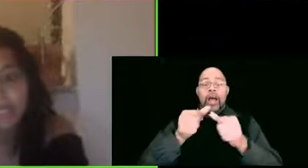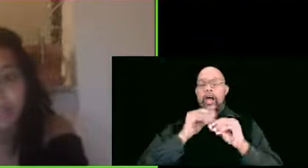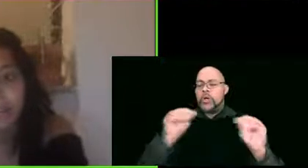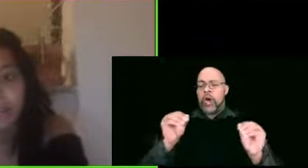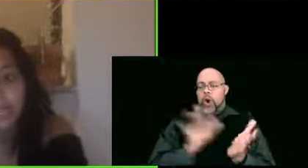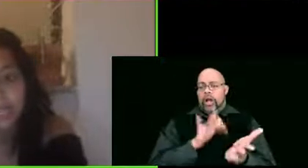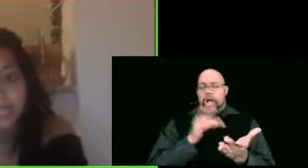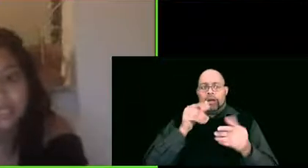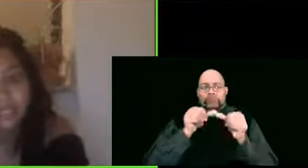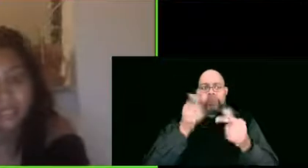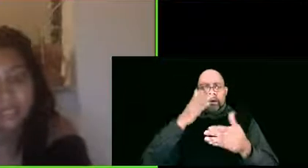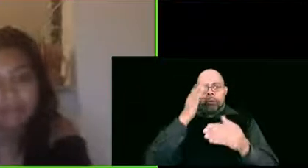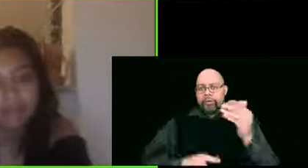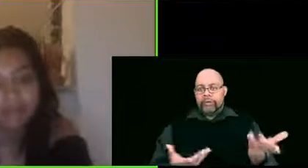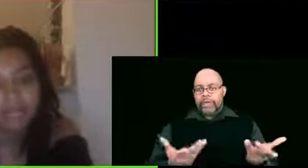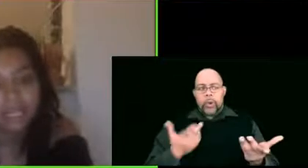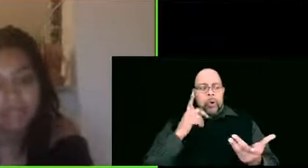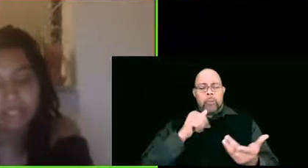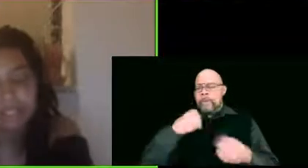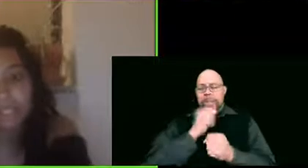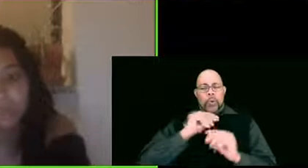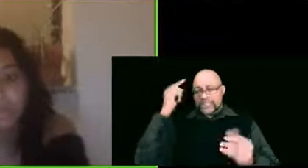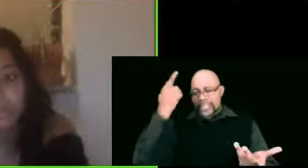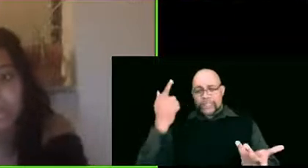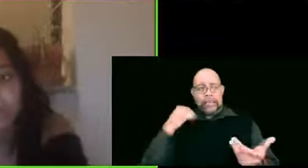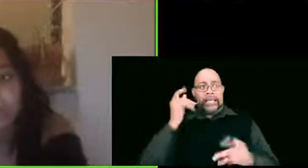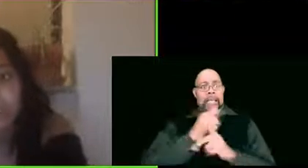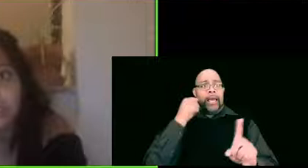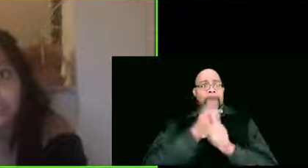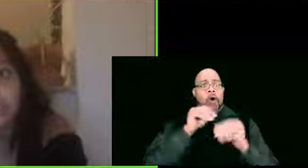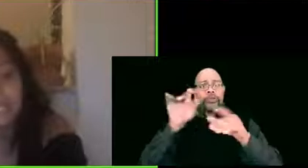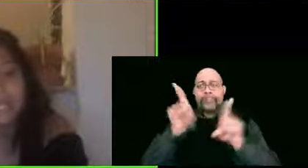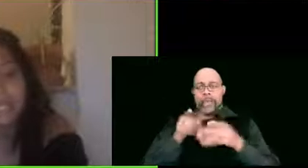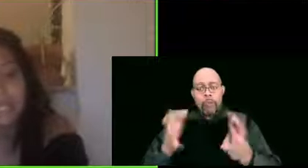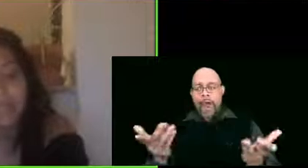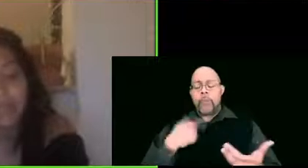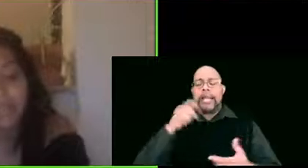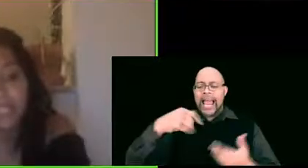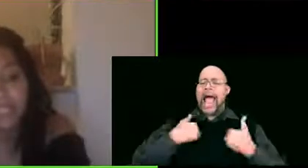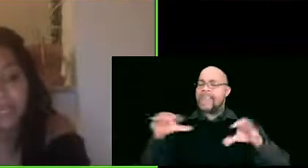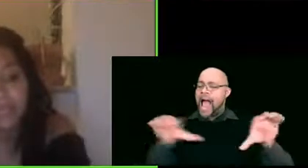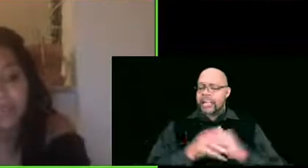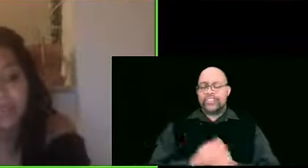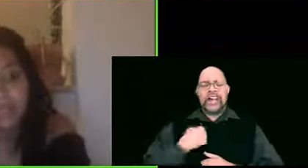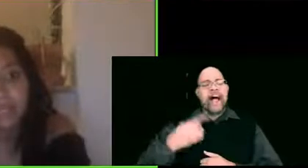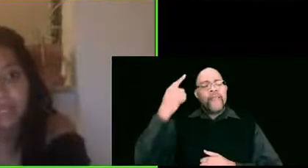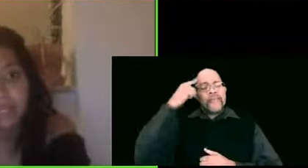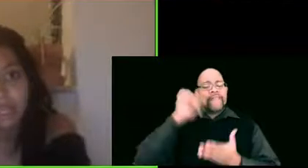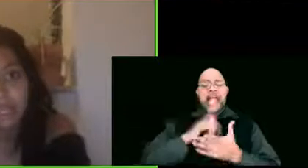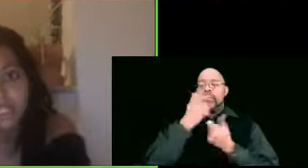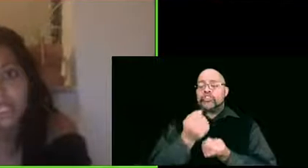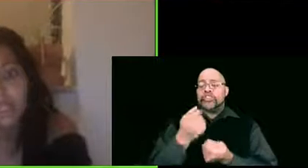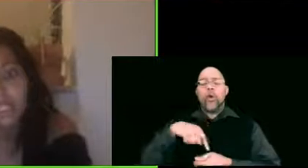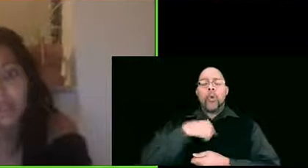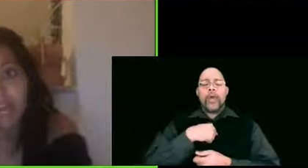it makes no economic sense to carry on impacting our oceans the way that we are. So we need to have action. I think